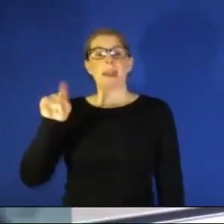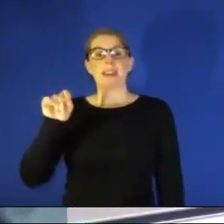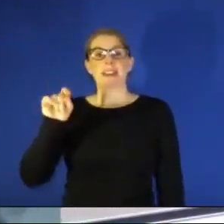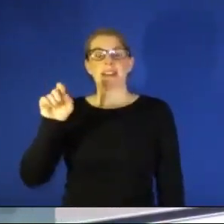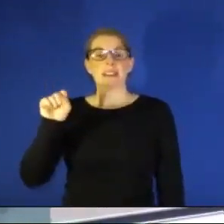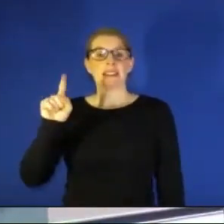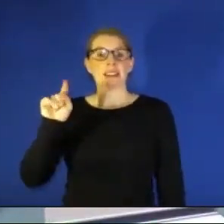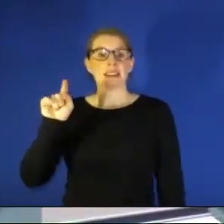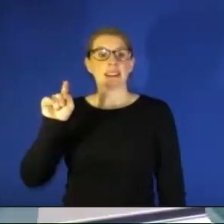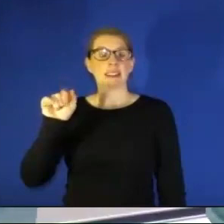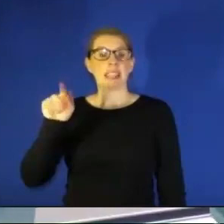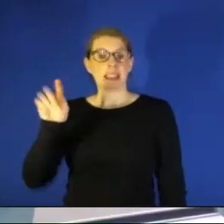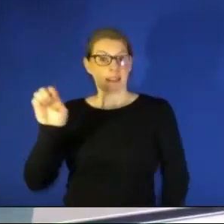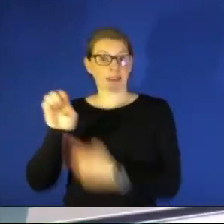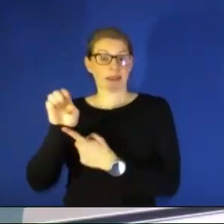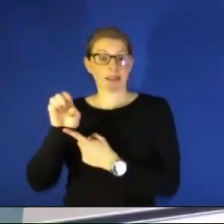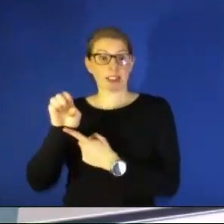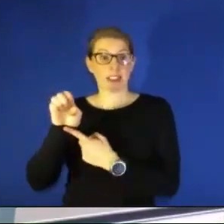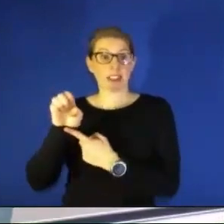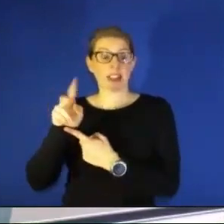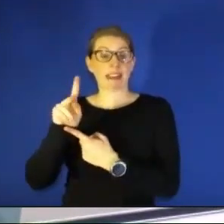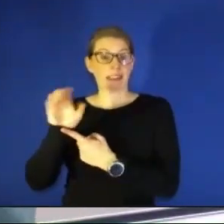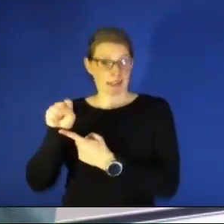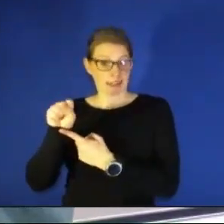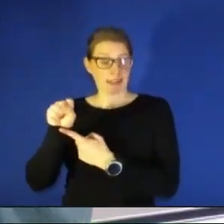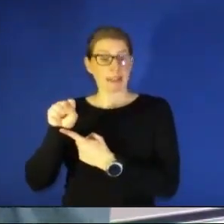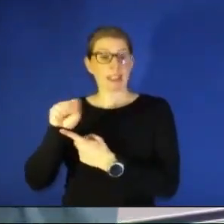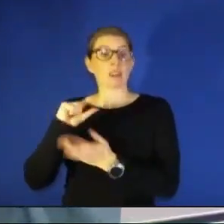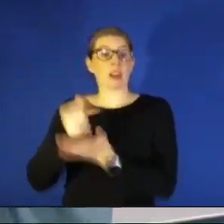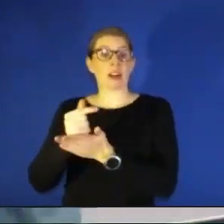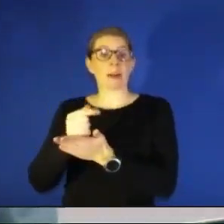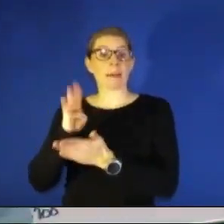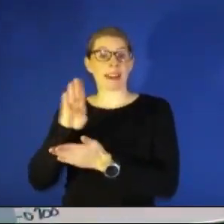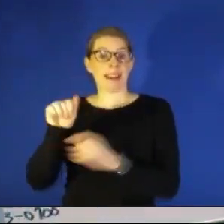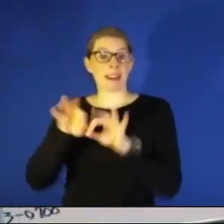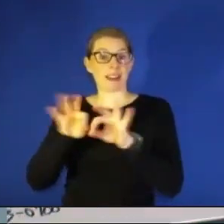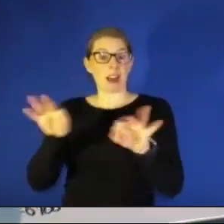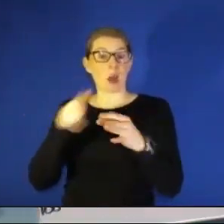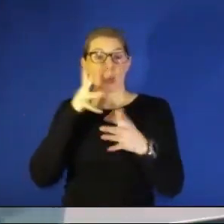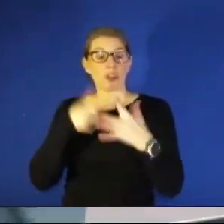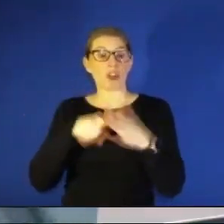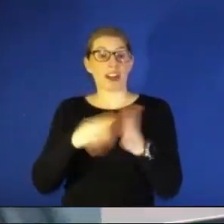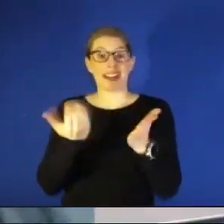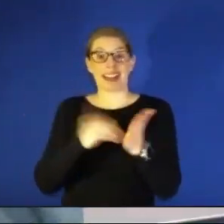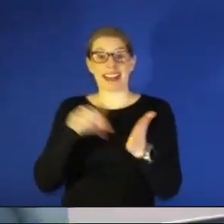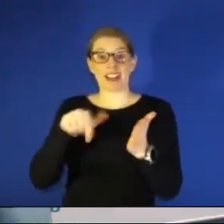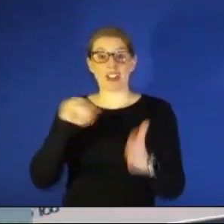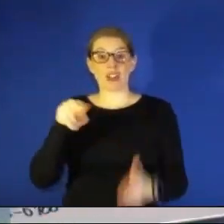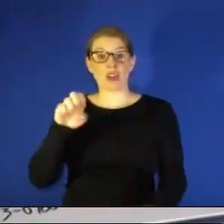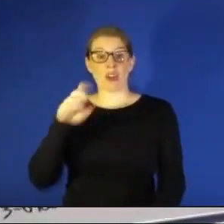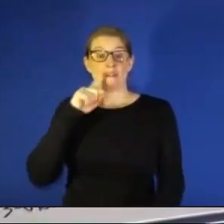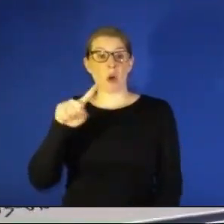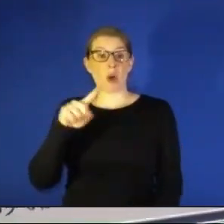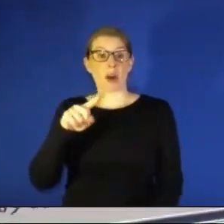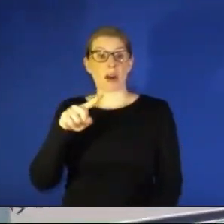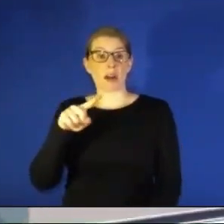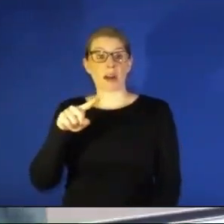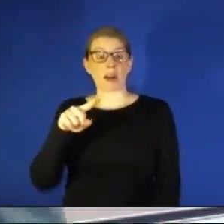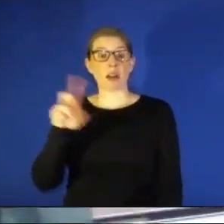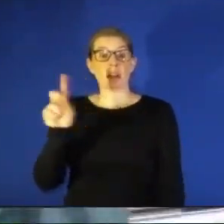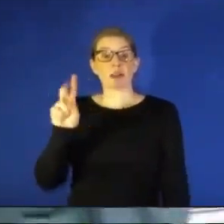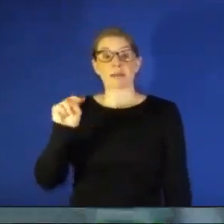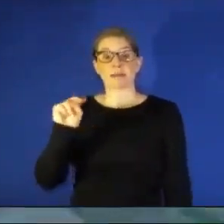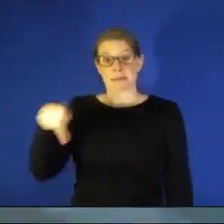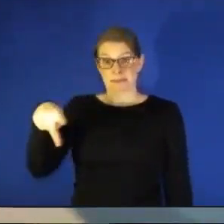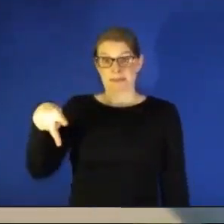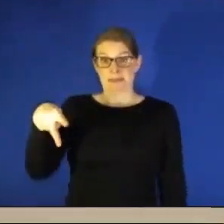Southeast Kansas. I graduated with my bachelor's degree there, and I will be starting again this June for my doctorate of nurse practitioner. Wow.